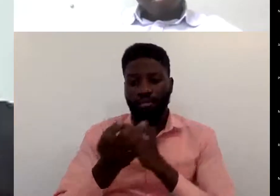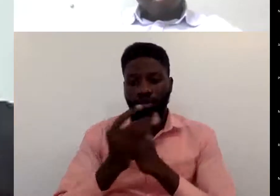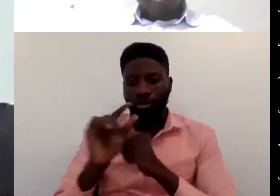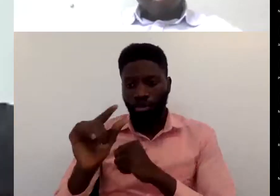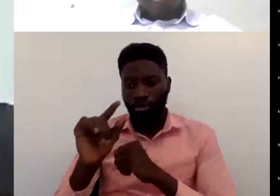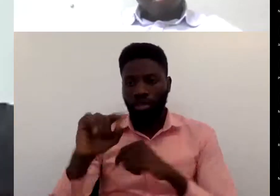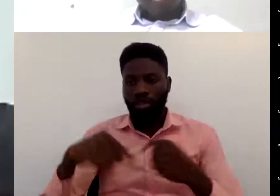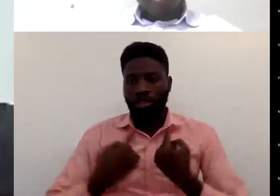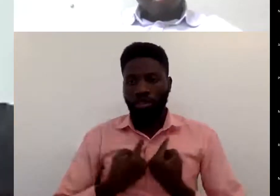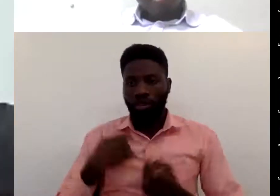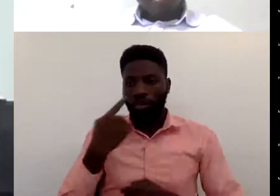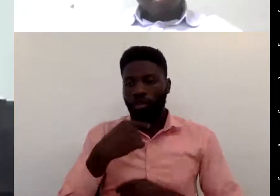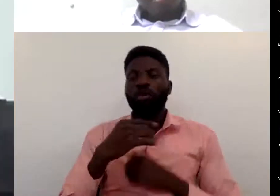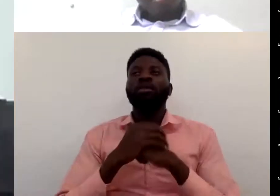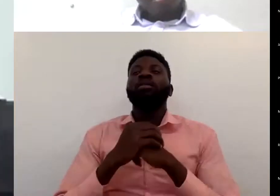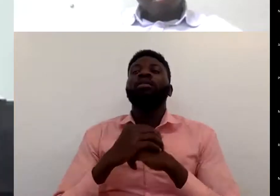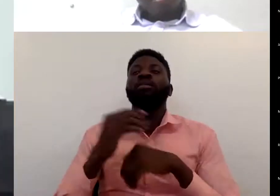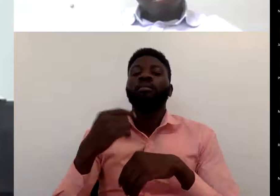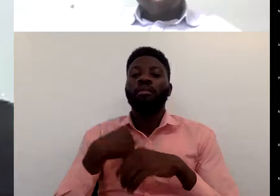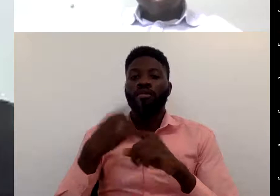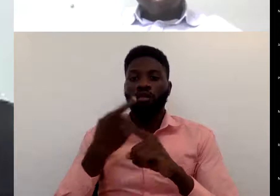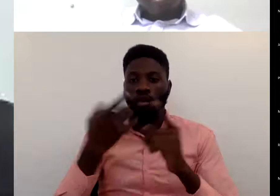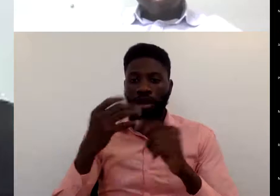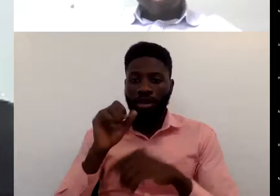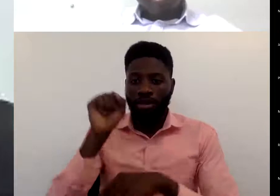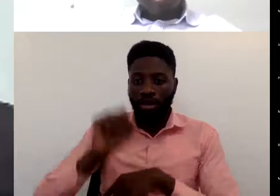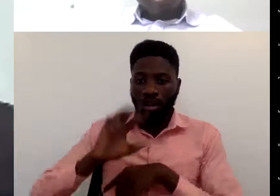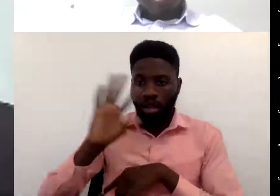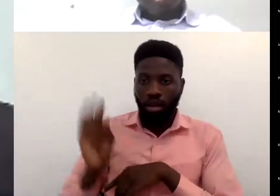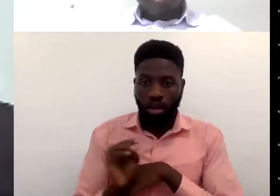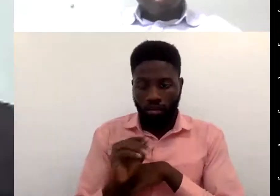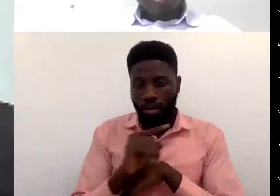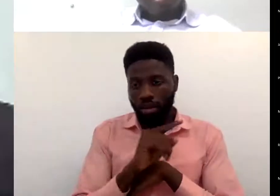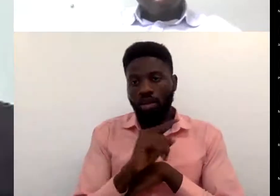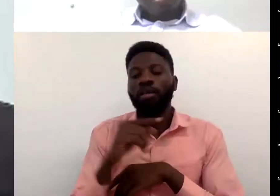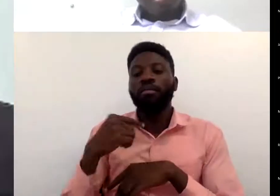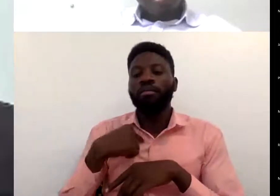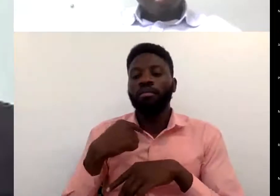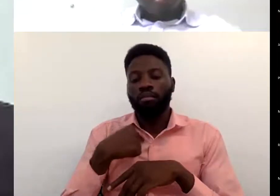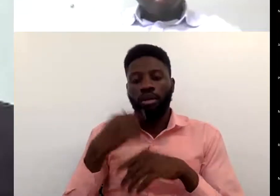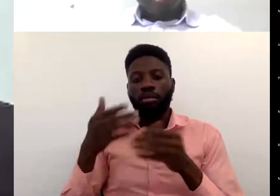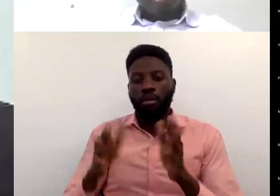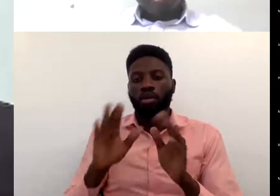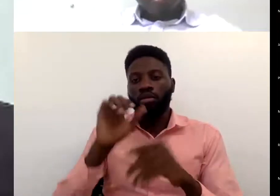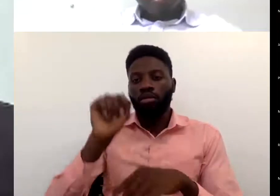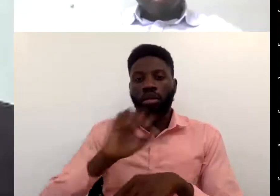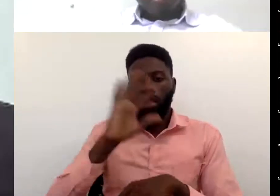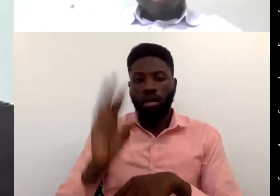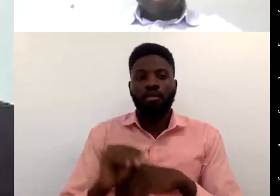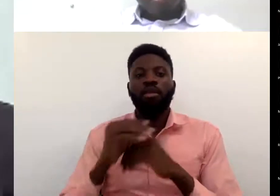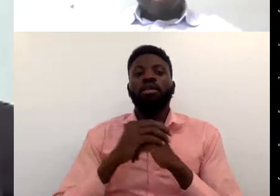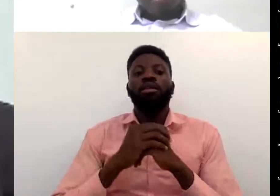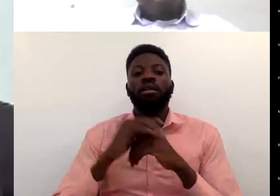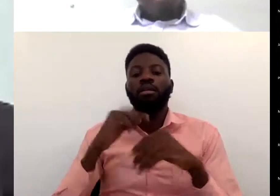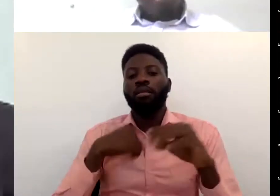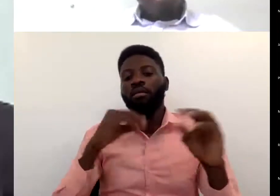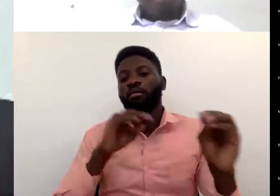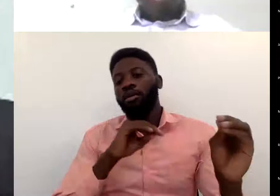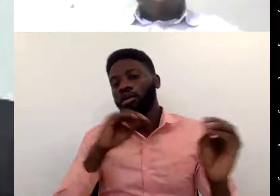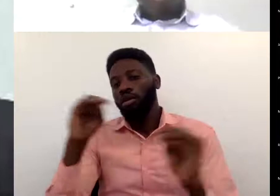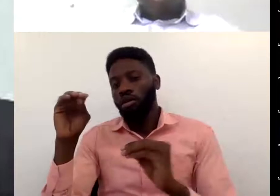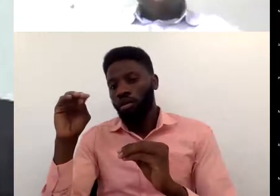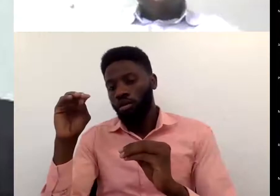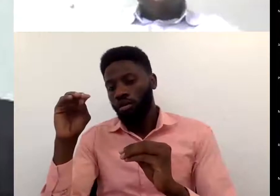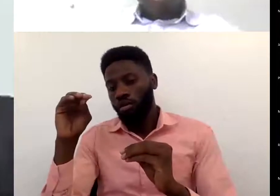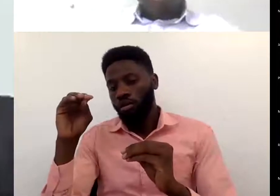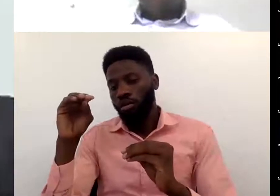myself. So I did move from South Africa. That's where I am originally from. And I moved for a role